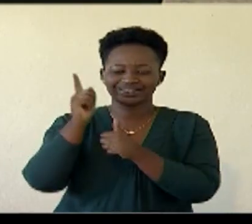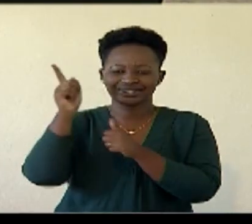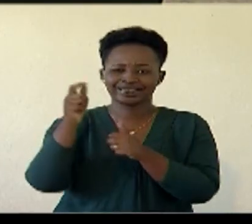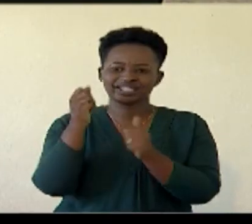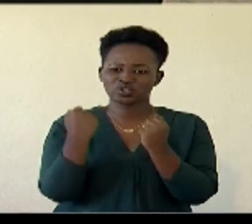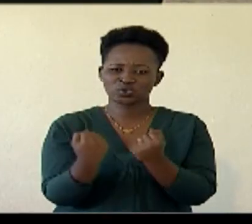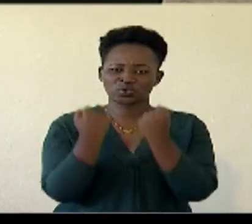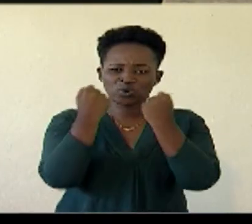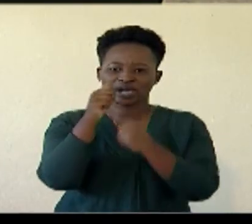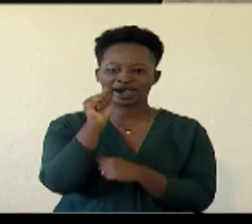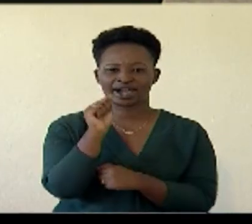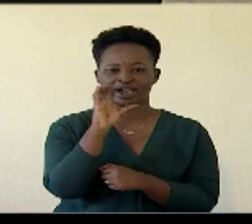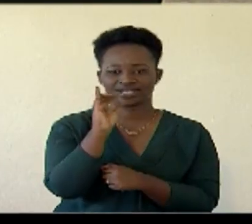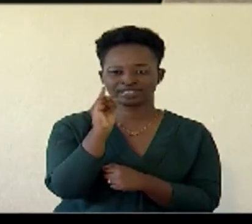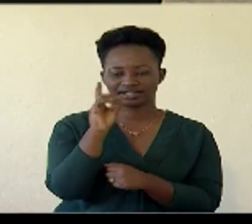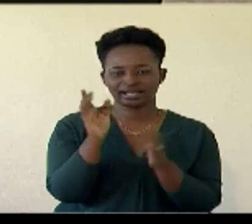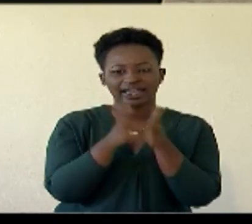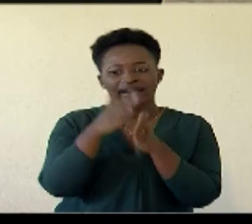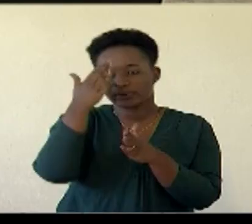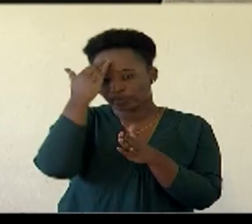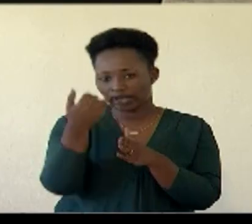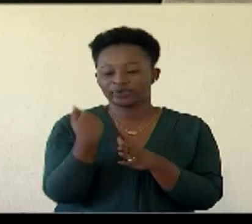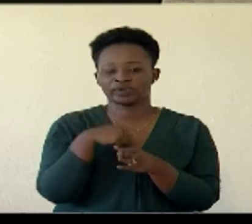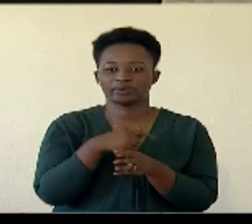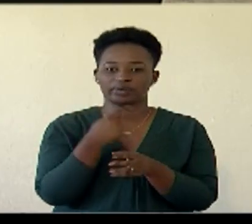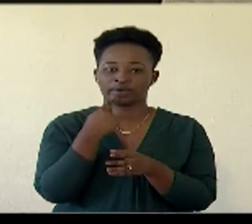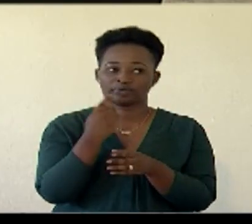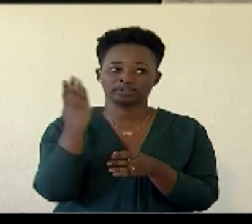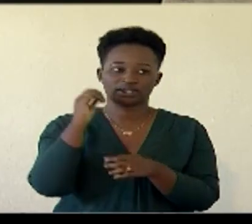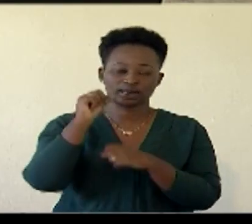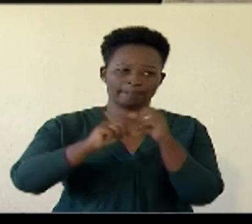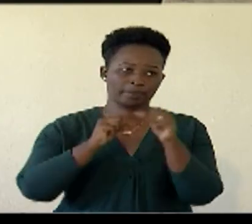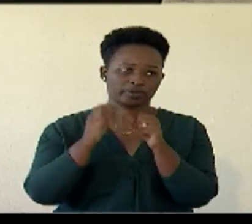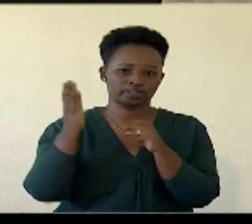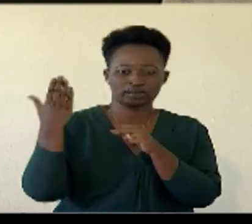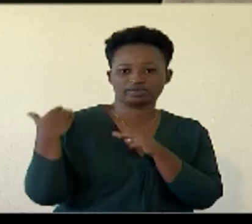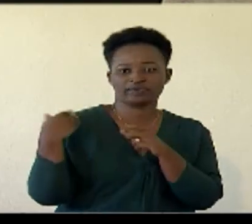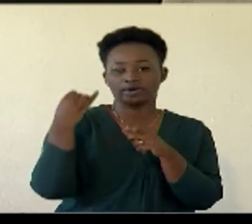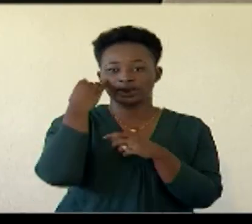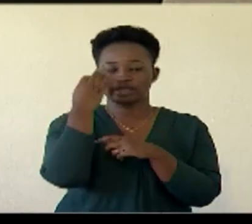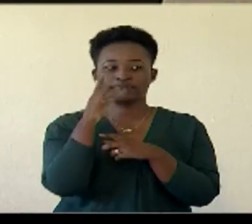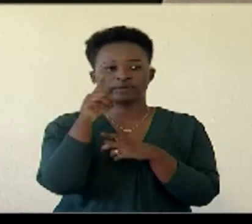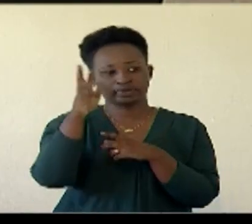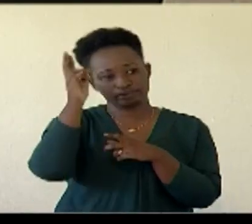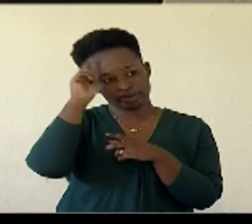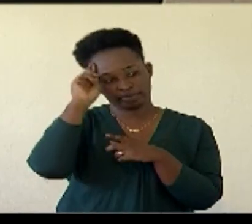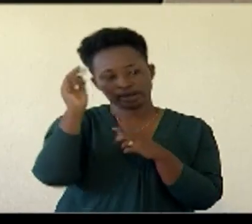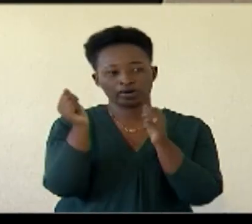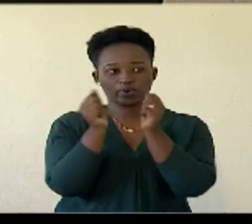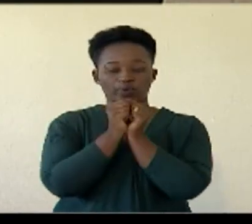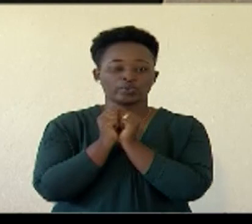why? I hope we talked about this before. If you remember, with